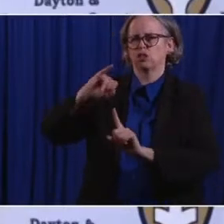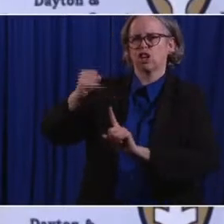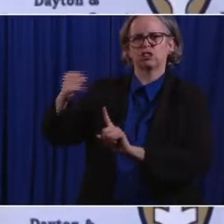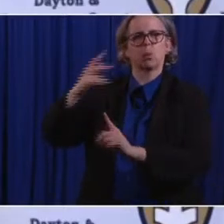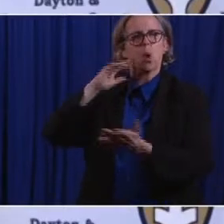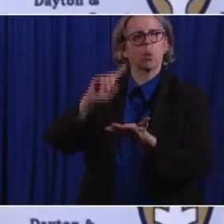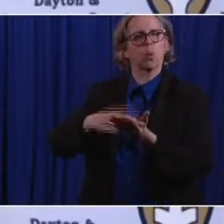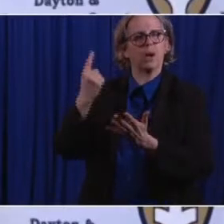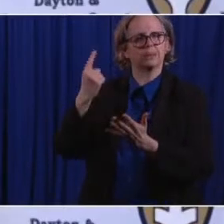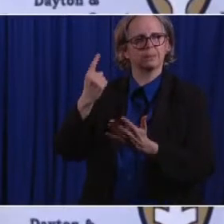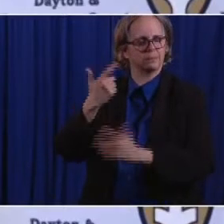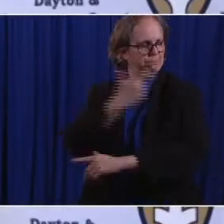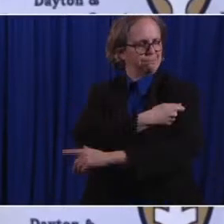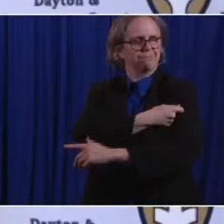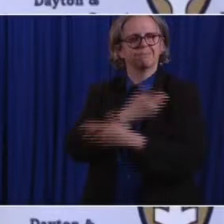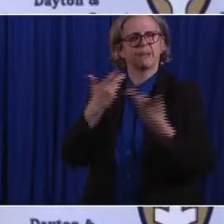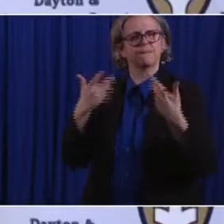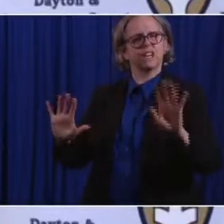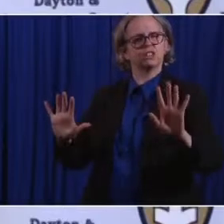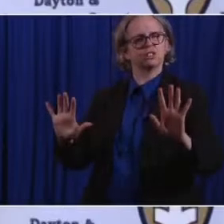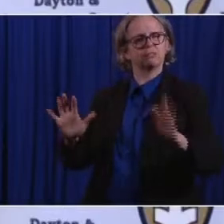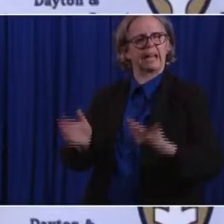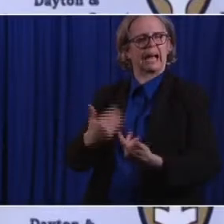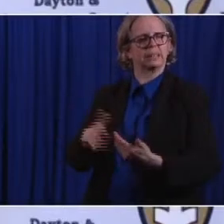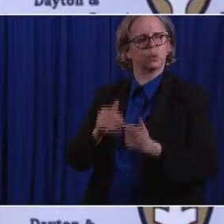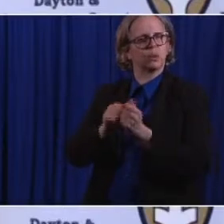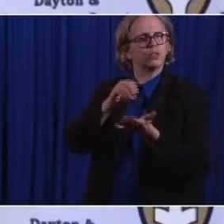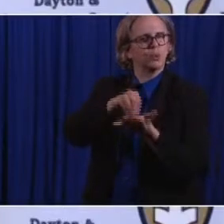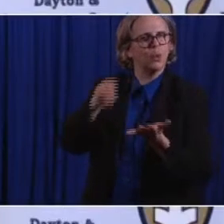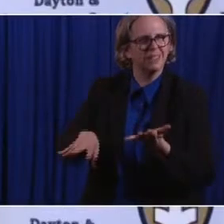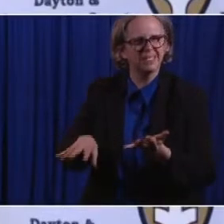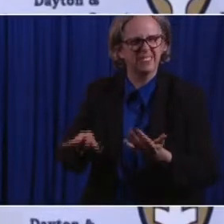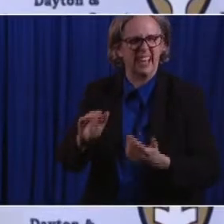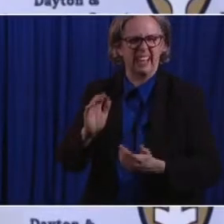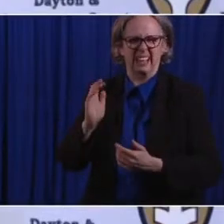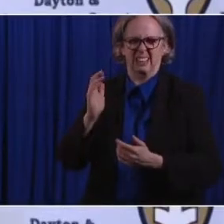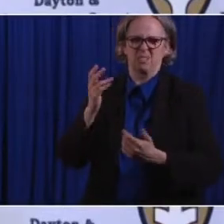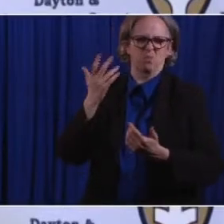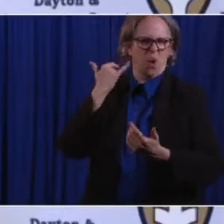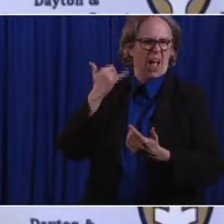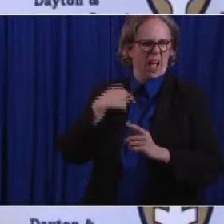appeal to a number of young people. They can get it, that's it, they're done.